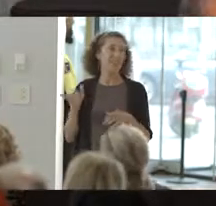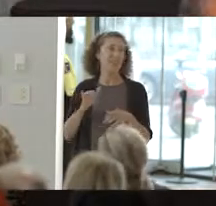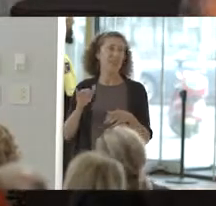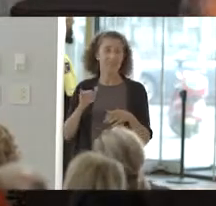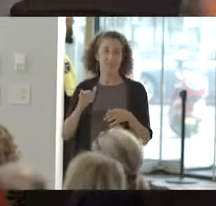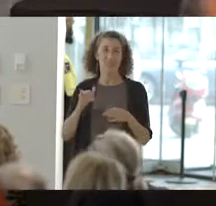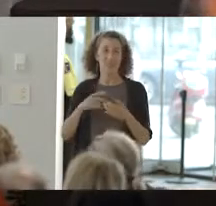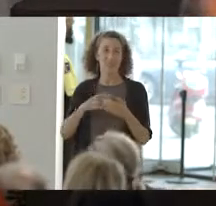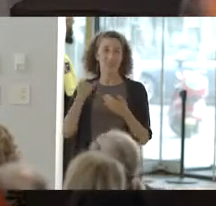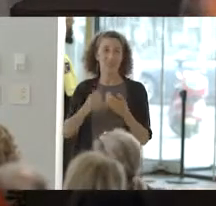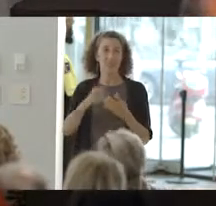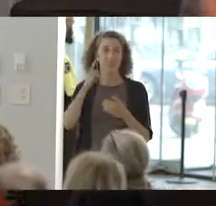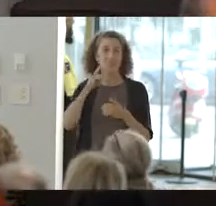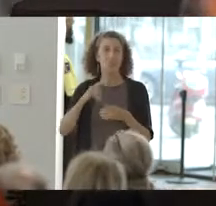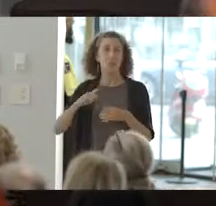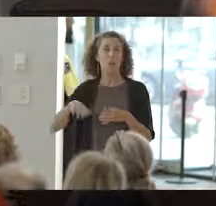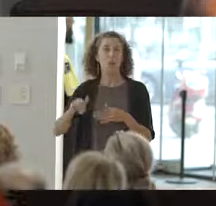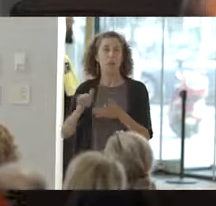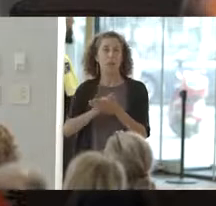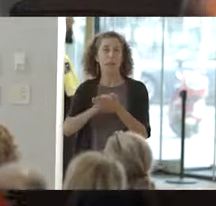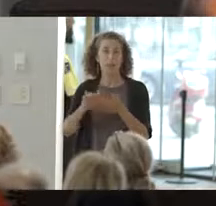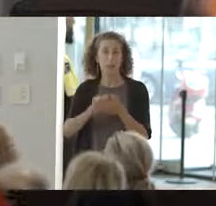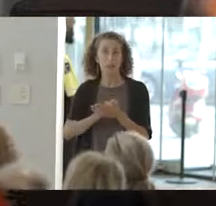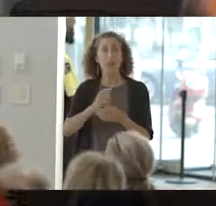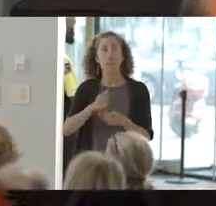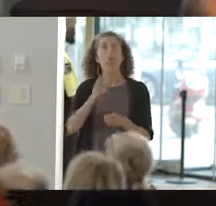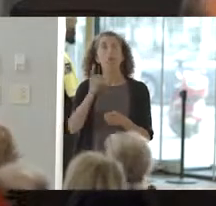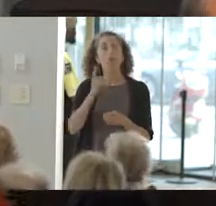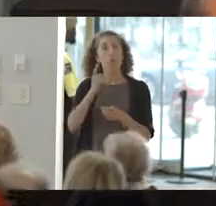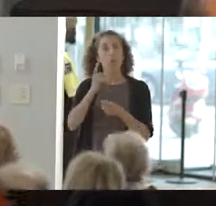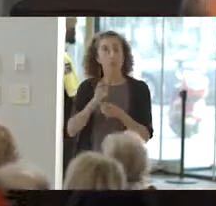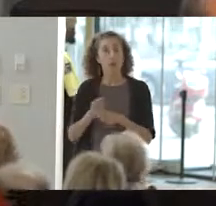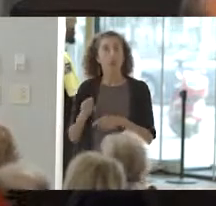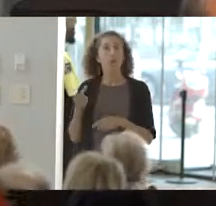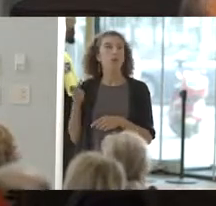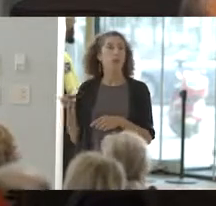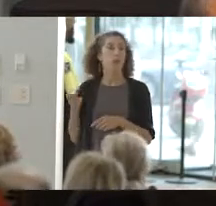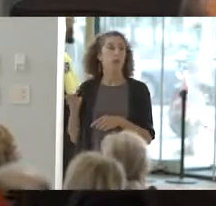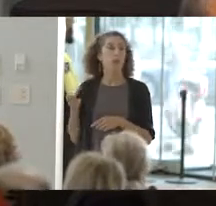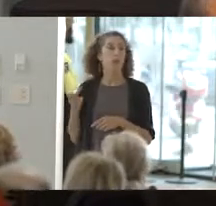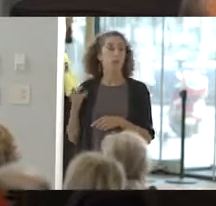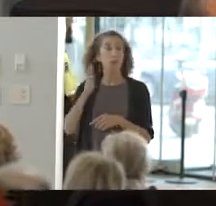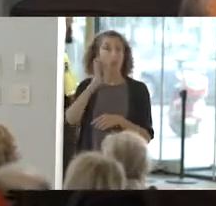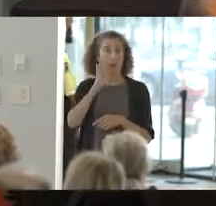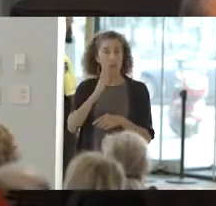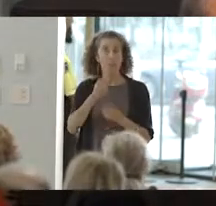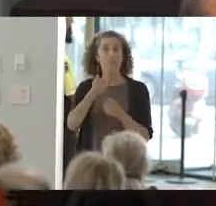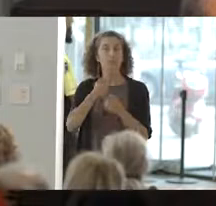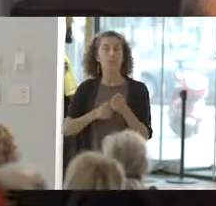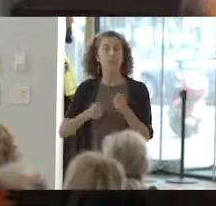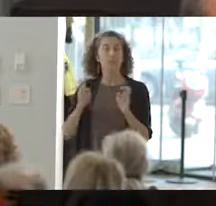and for Lower Manhattan. So as Peter said, Kate and I will be taking you through reach by reach and kind